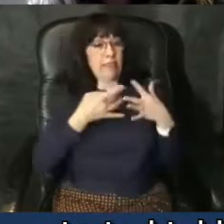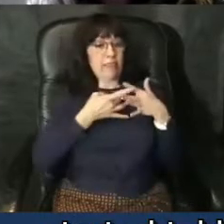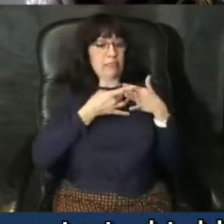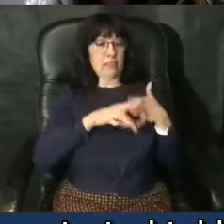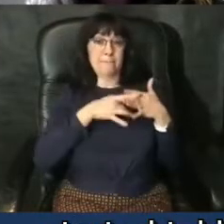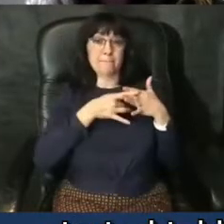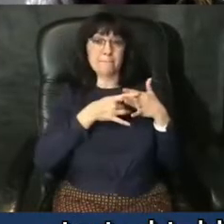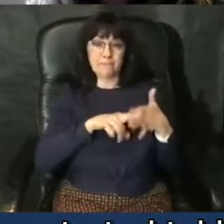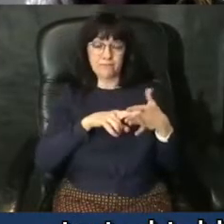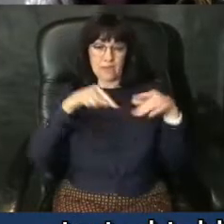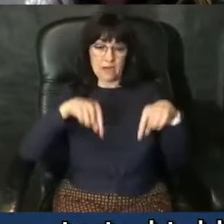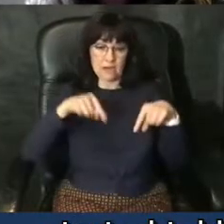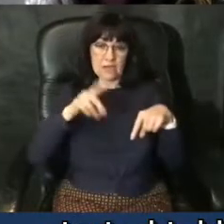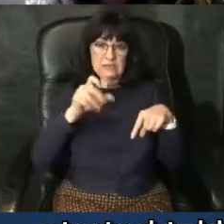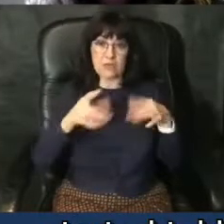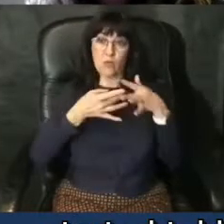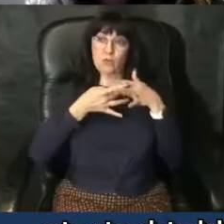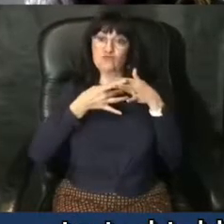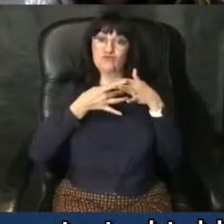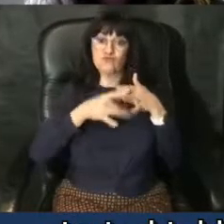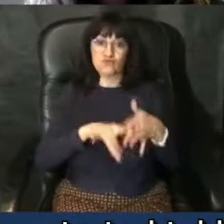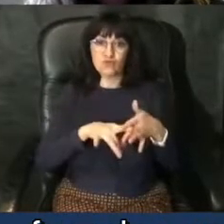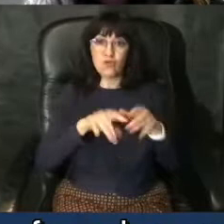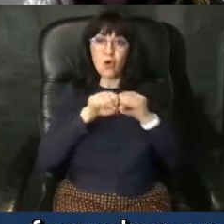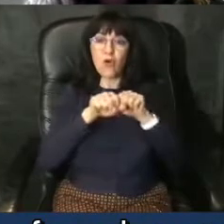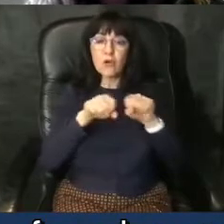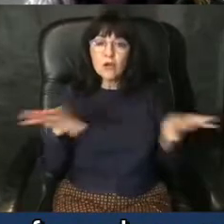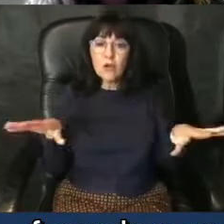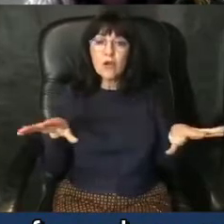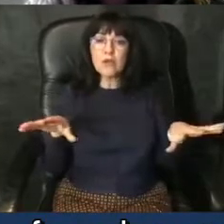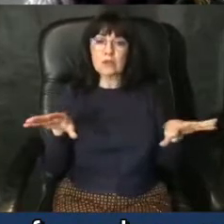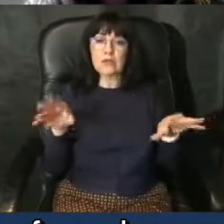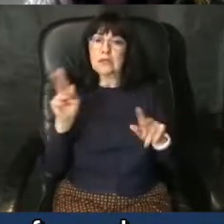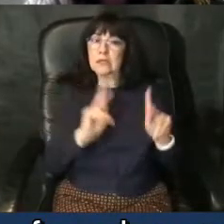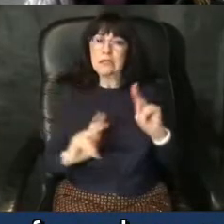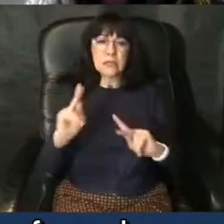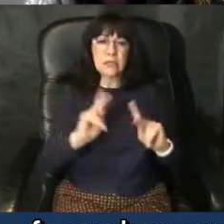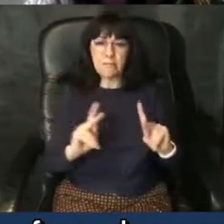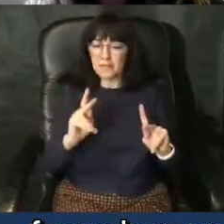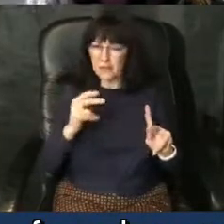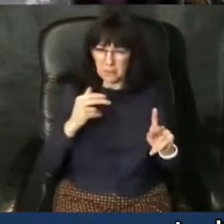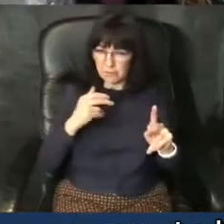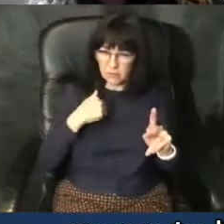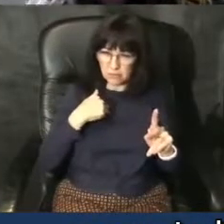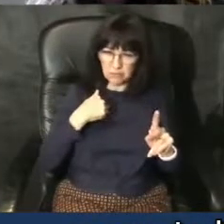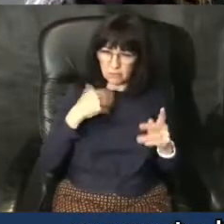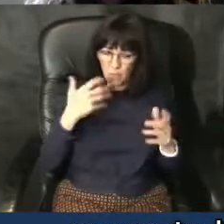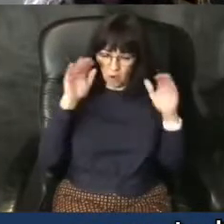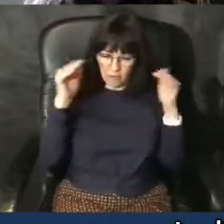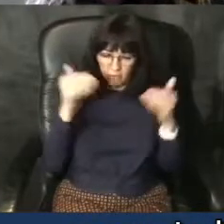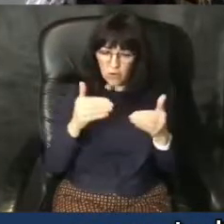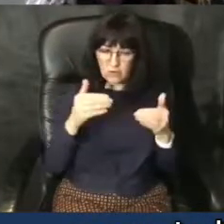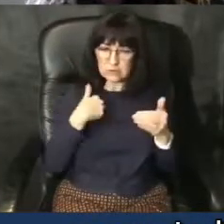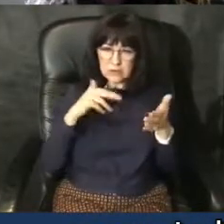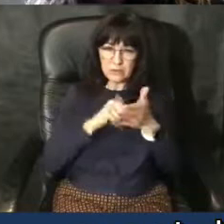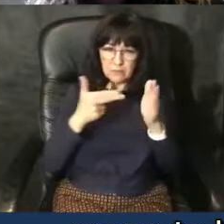in Delaware, a lot of folks just was really focusing on what does it mean to shelter in place? What does it mean to homeschool